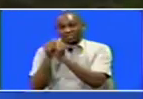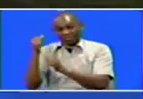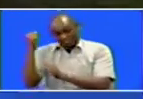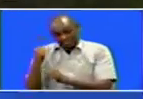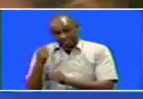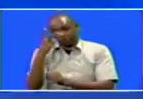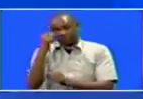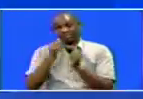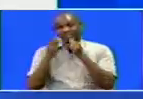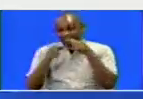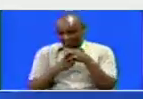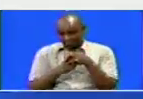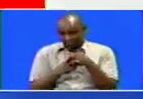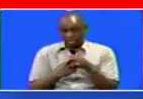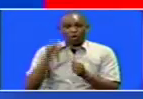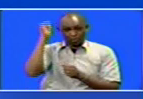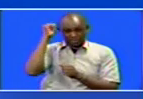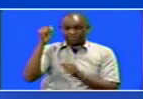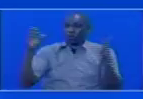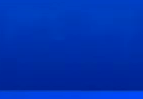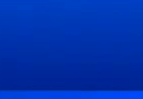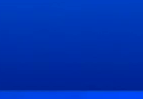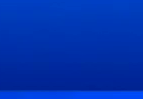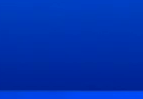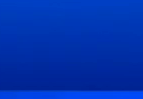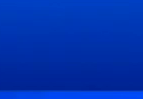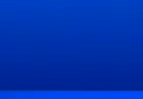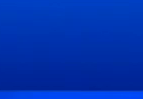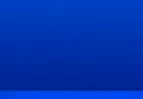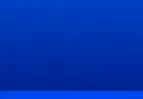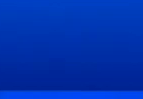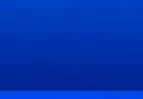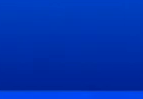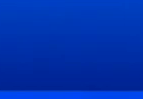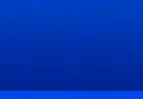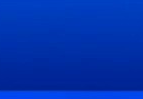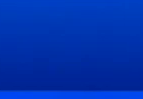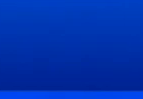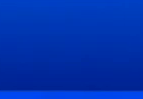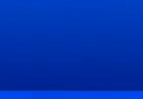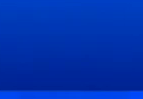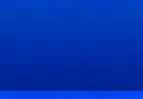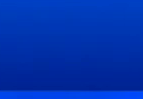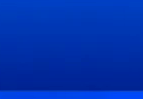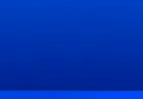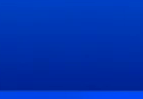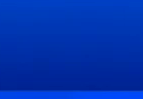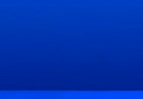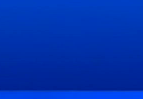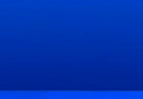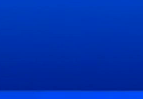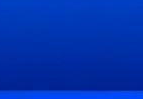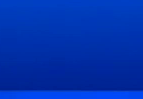May 2017. Political parties will be required to conduct primaries or nominations from 13th to